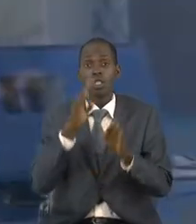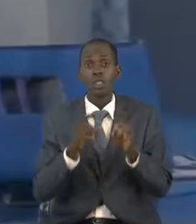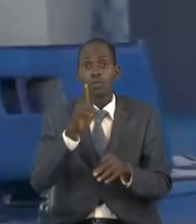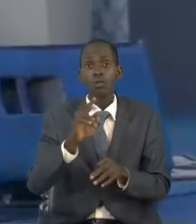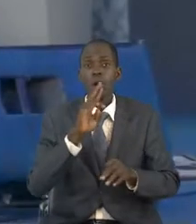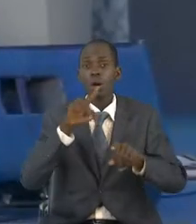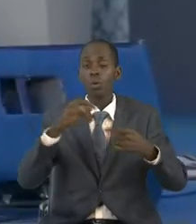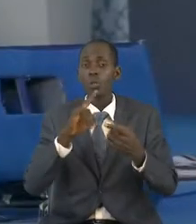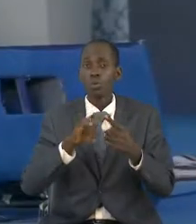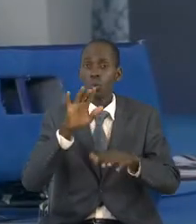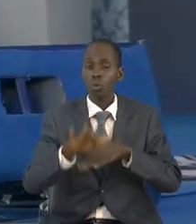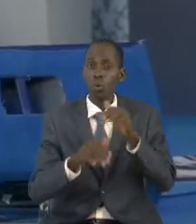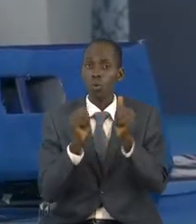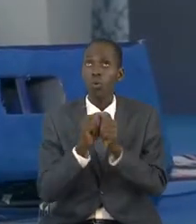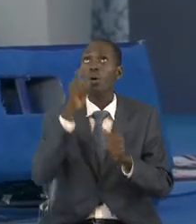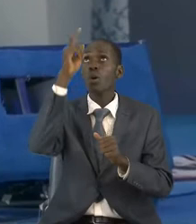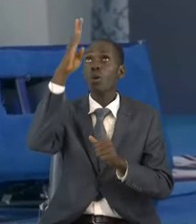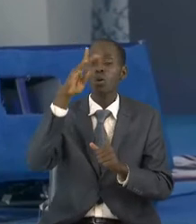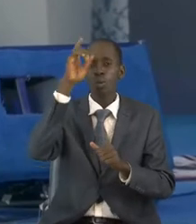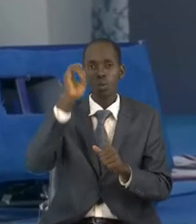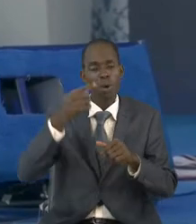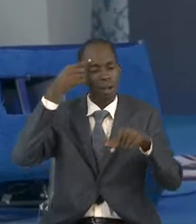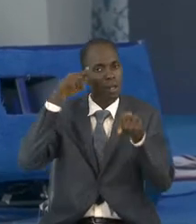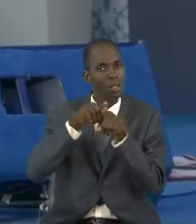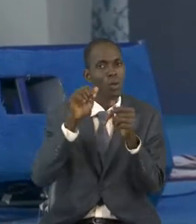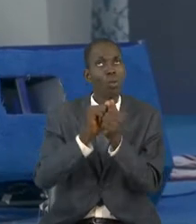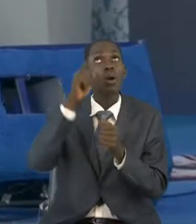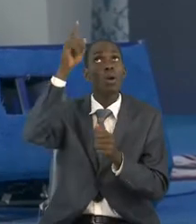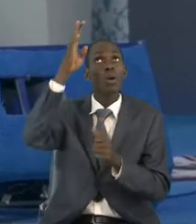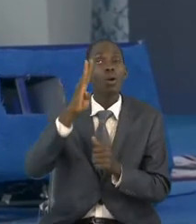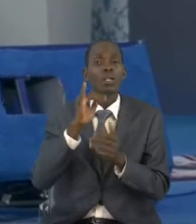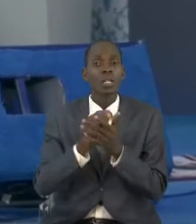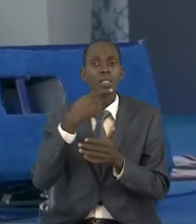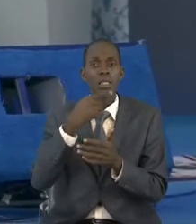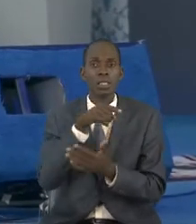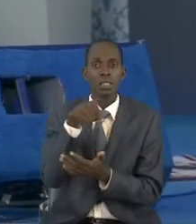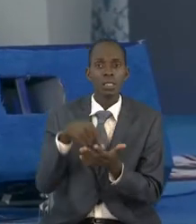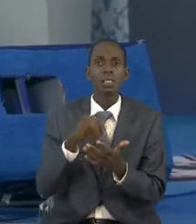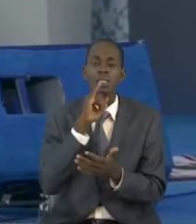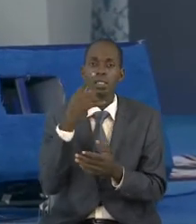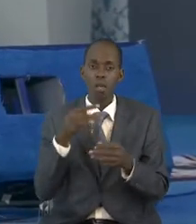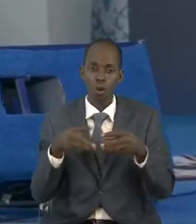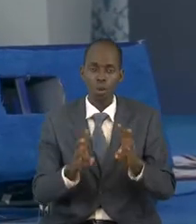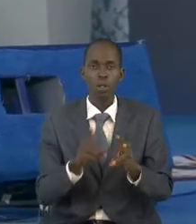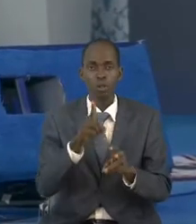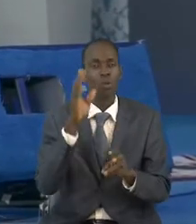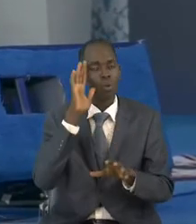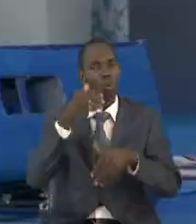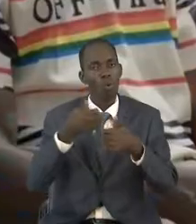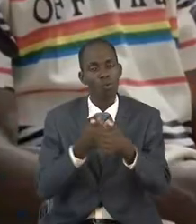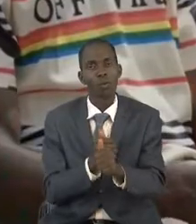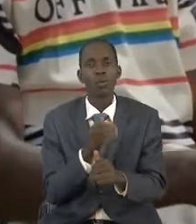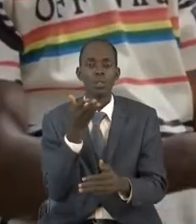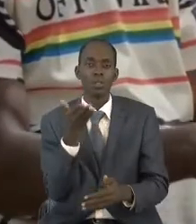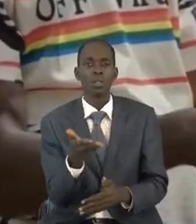must agree with God that says, this is the way, and you'll walk there. Look at Psalm 138. I'm